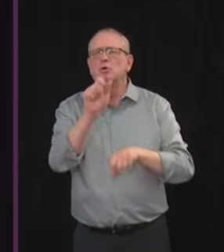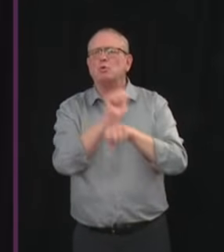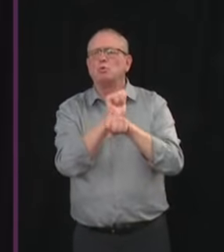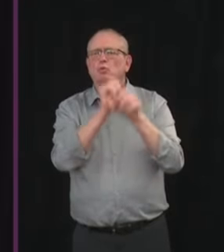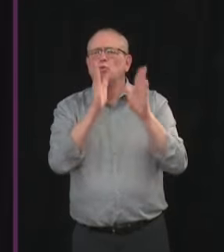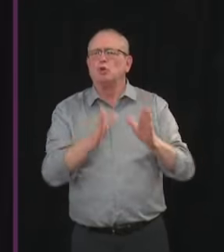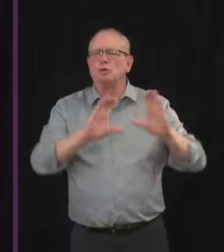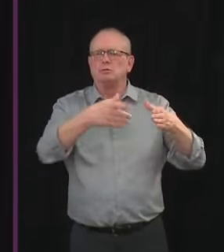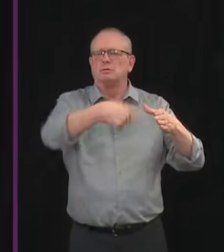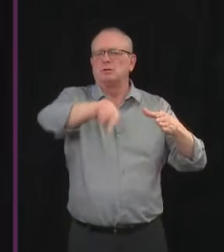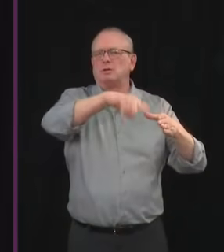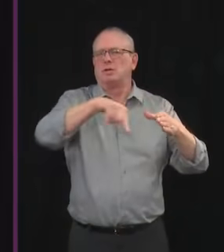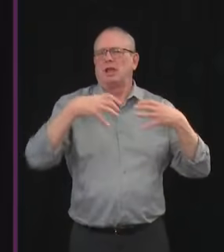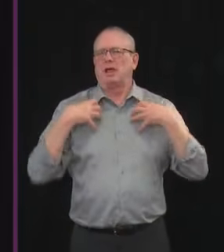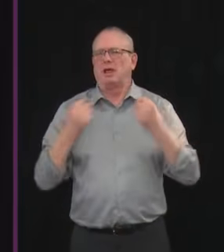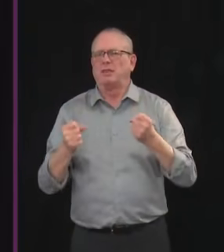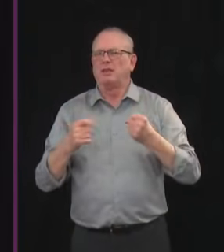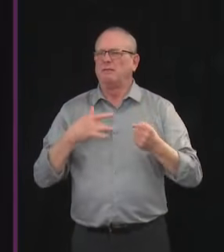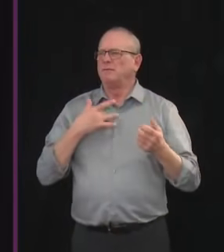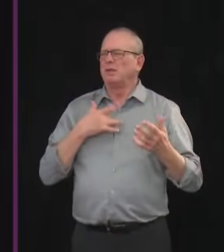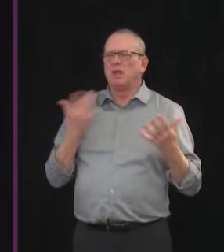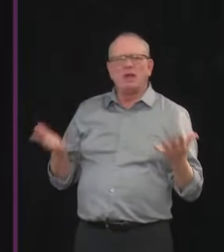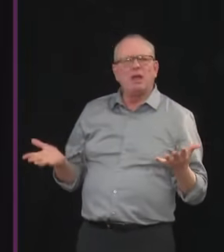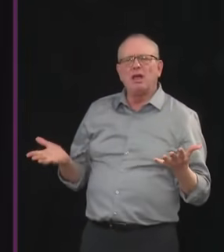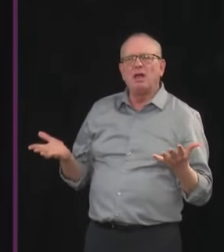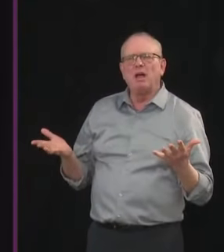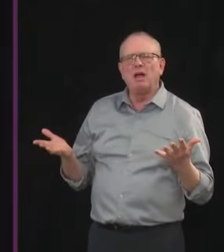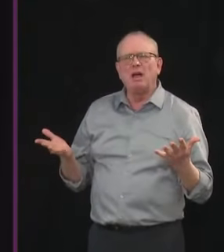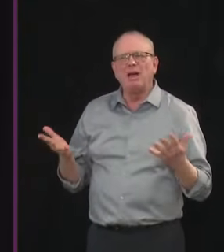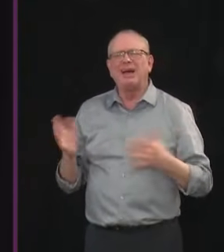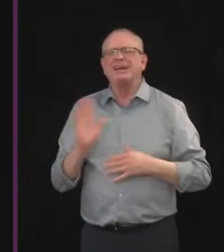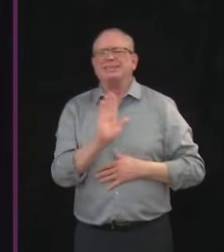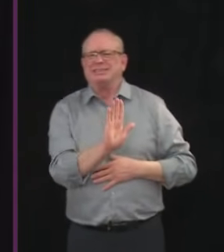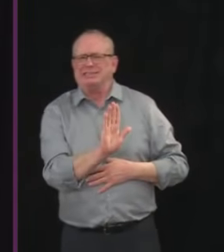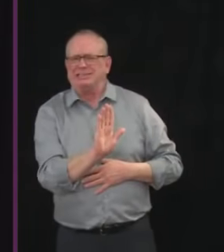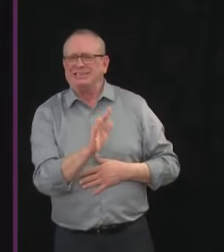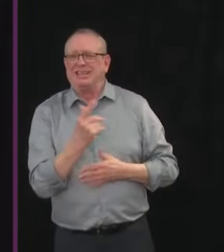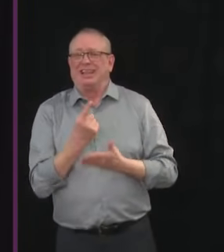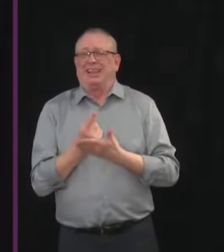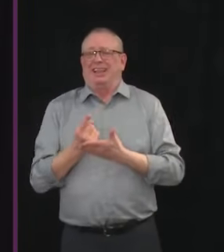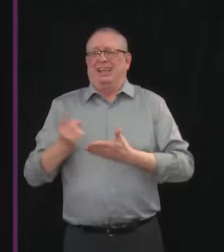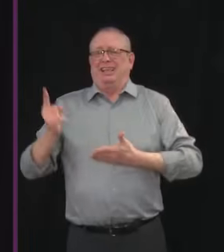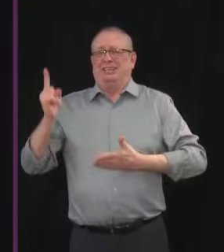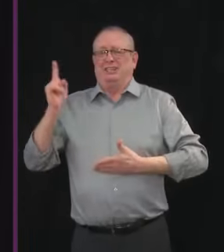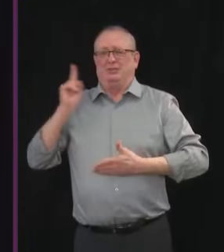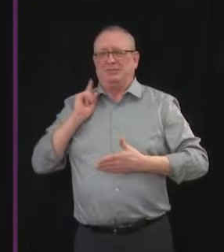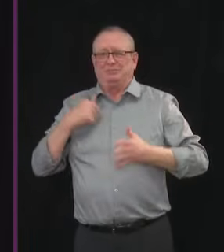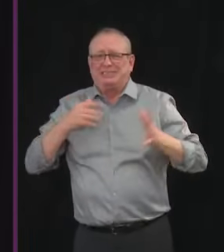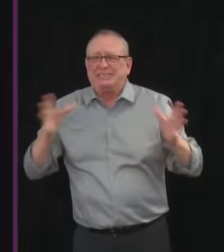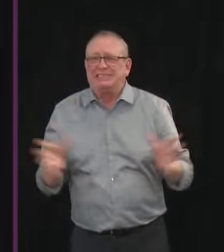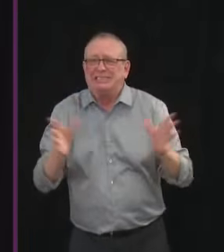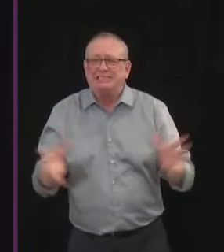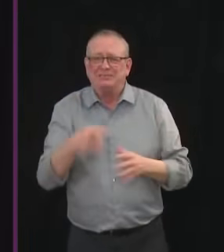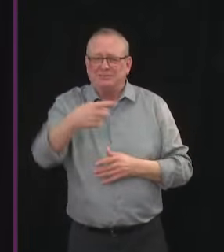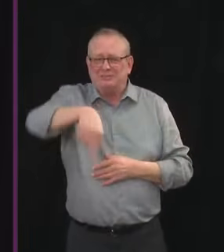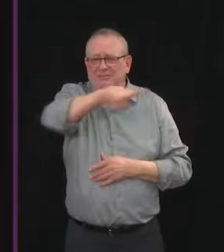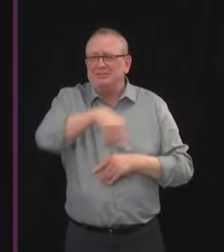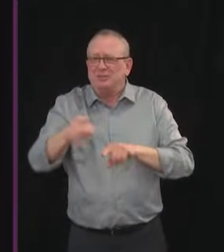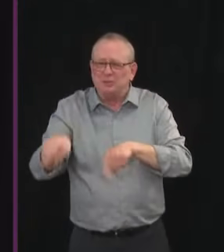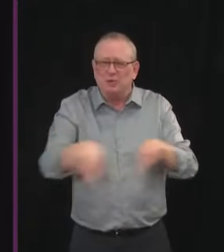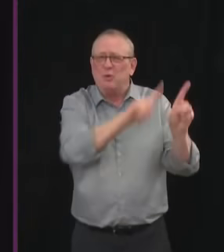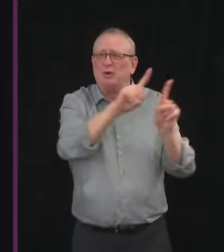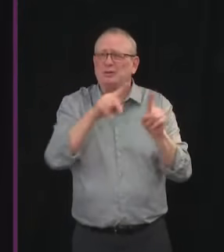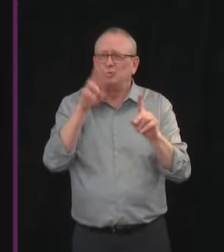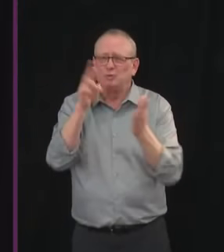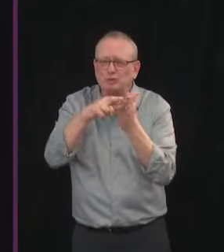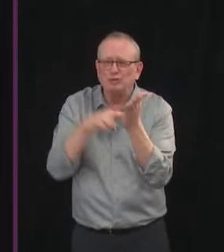were eligible to sign up for appointments this past weekend. It was not my intention to add more stress to an already stressful